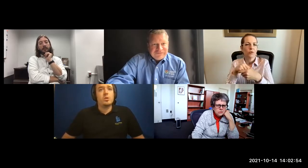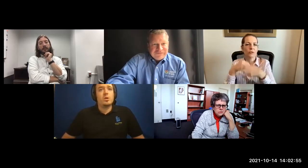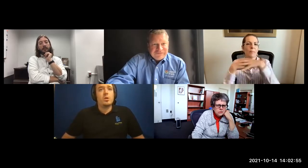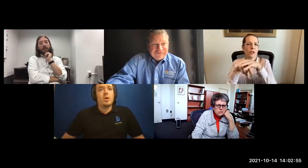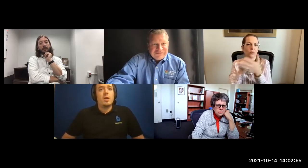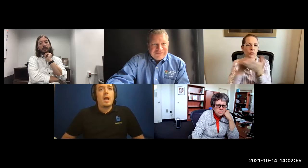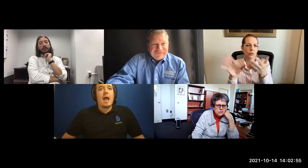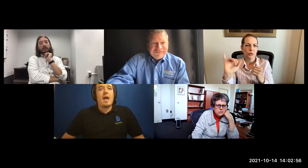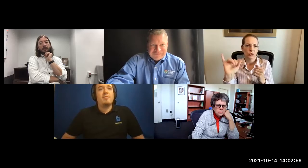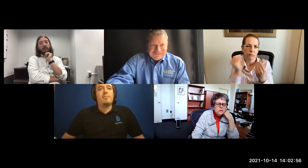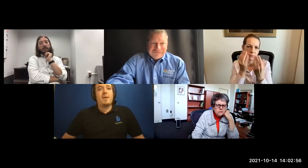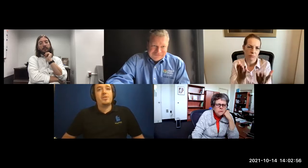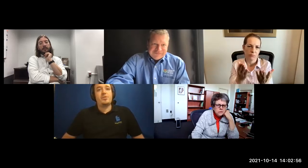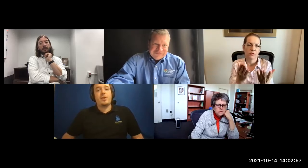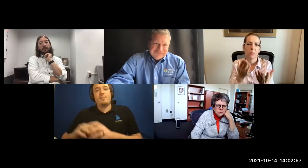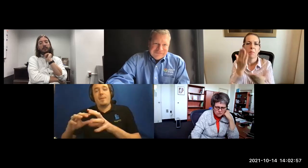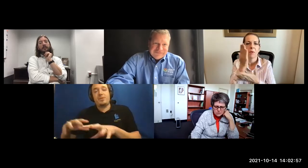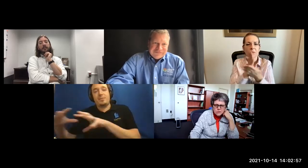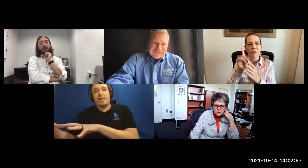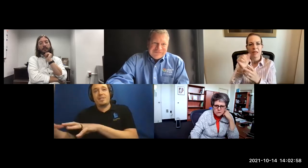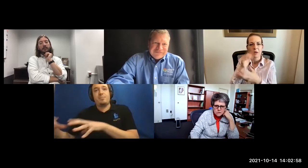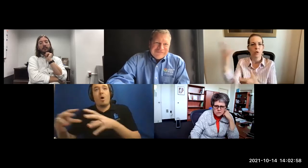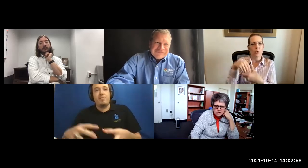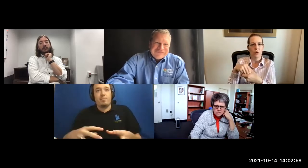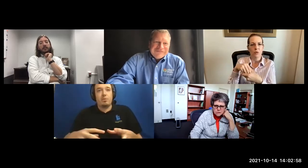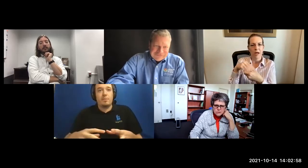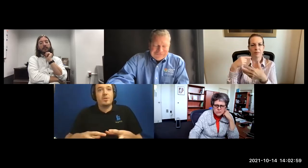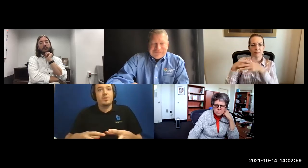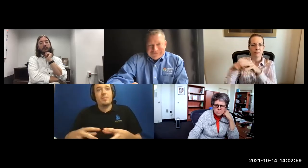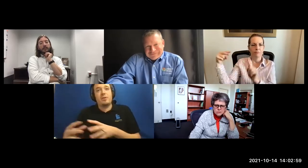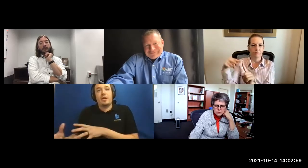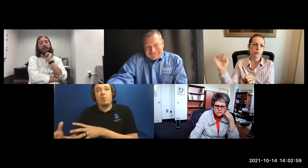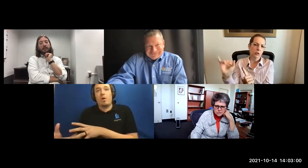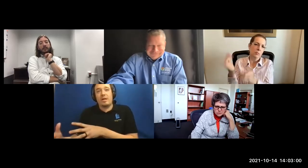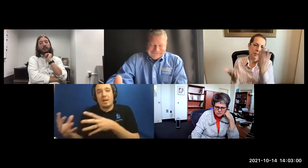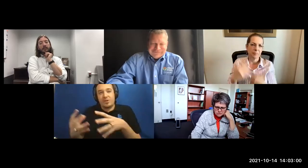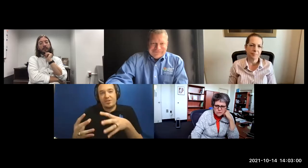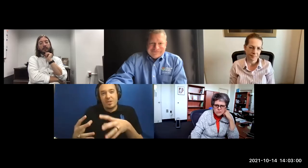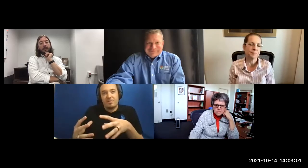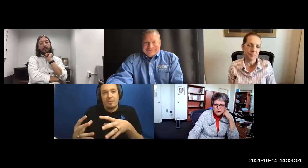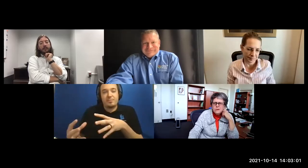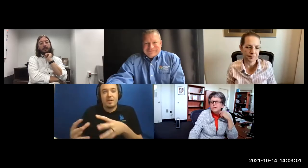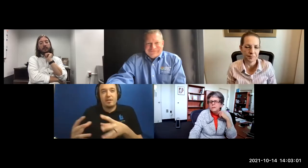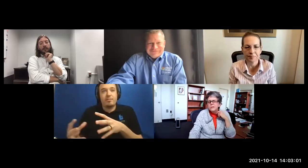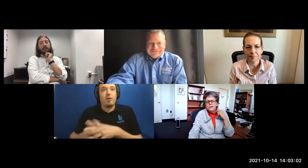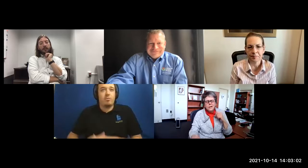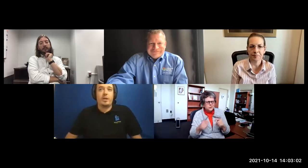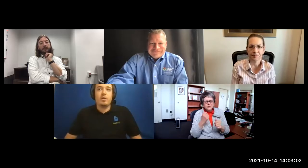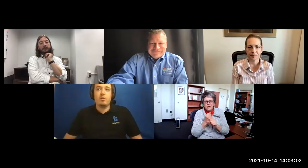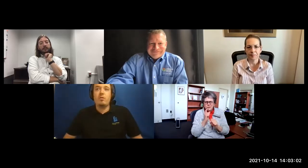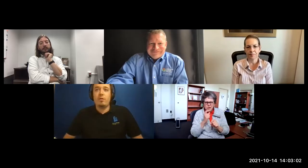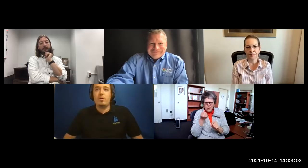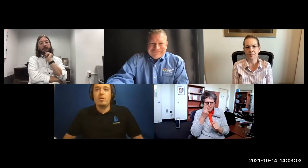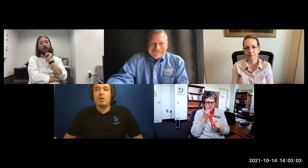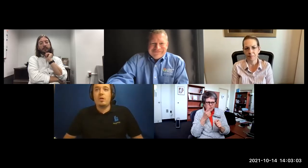schools have mainstream settings as part of their program. So some of their data will already capture some of that perspective